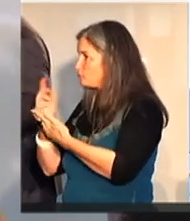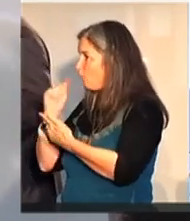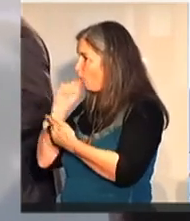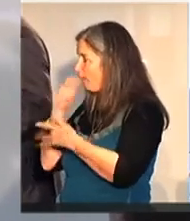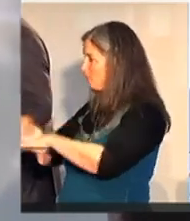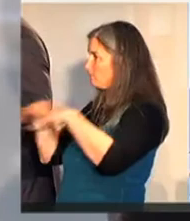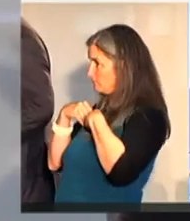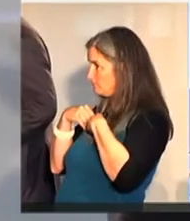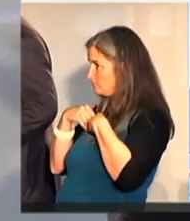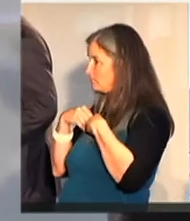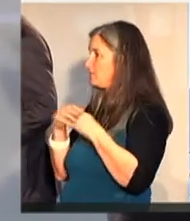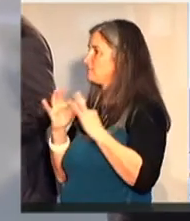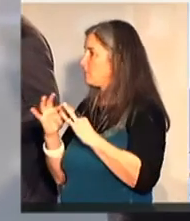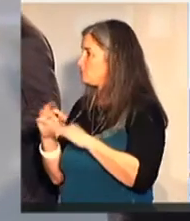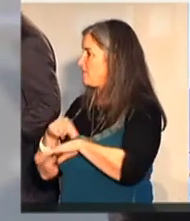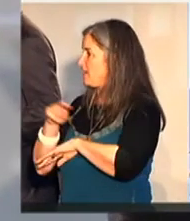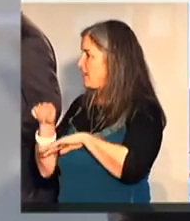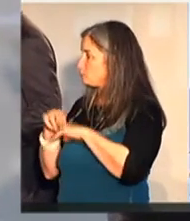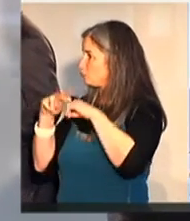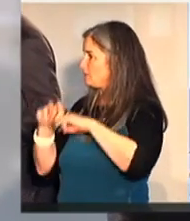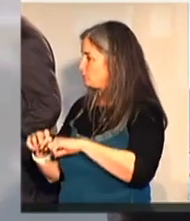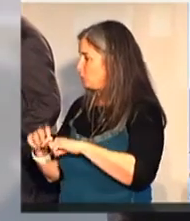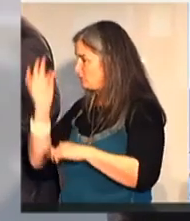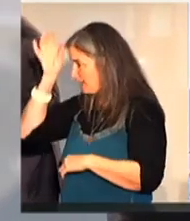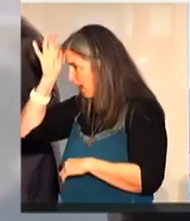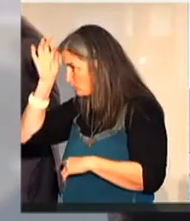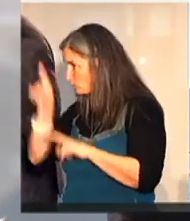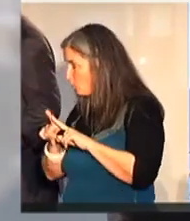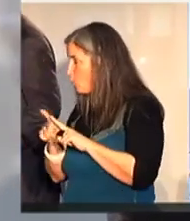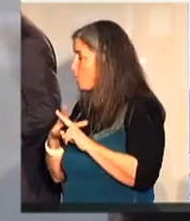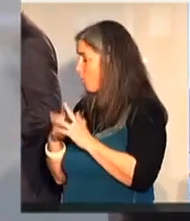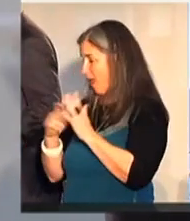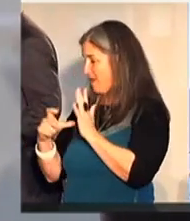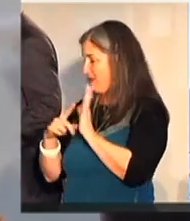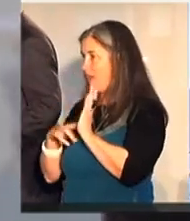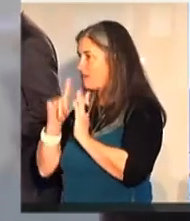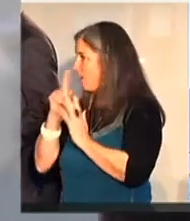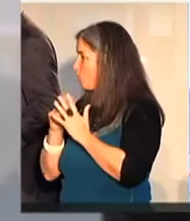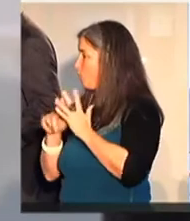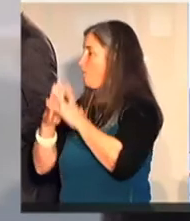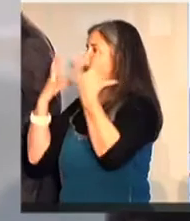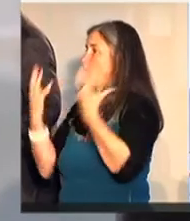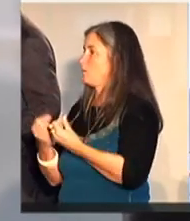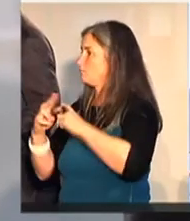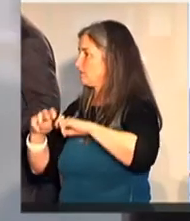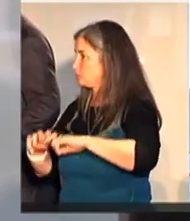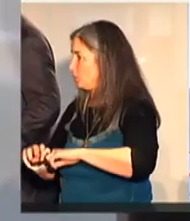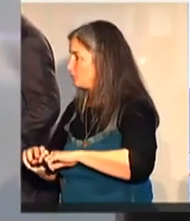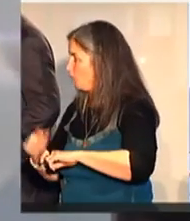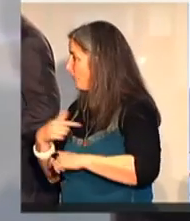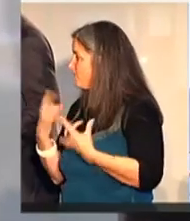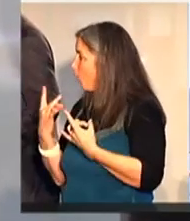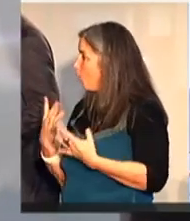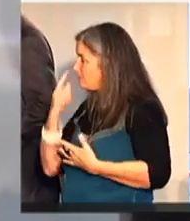Research Council, because ACCAN can't do all the research, even though we've already had a damn good go,